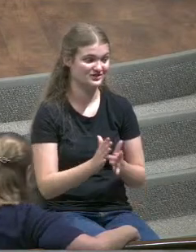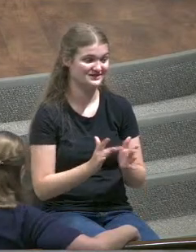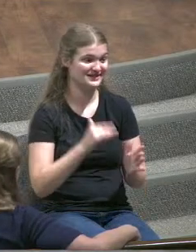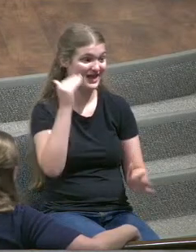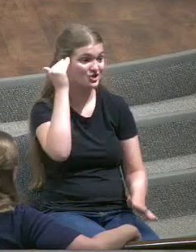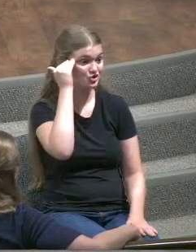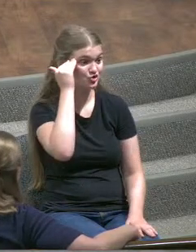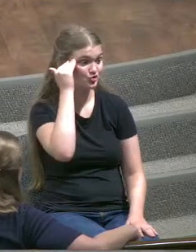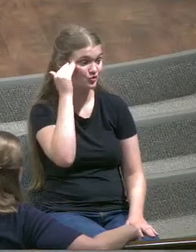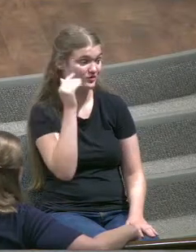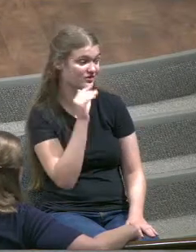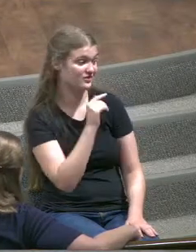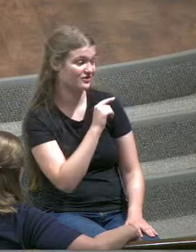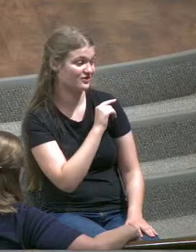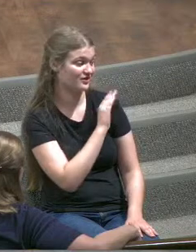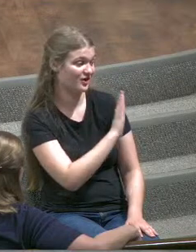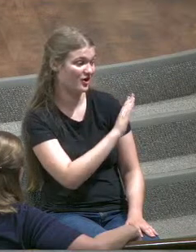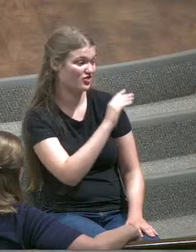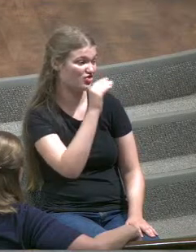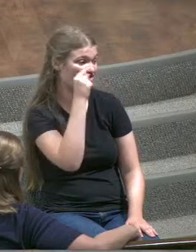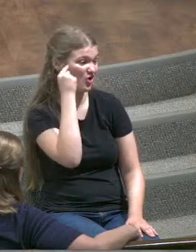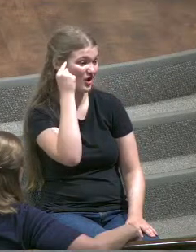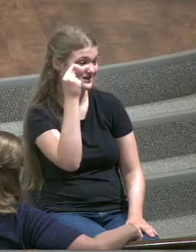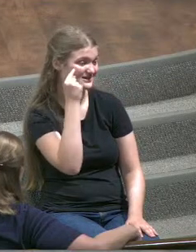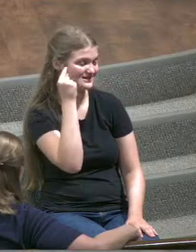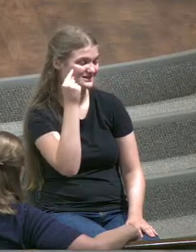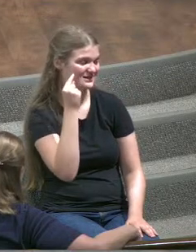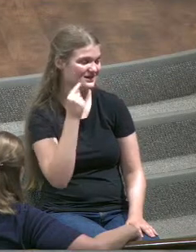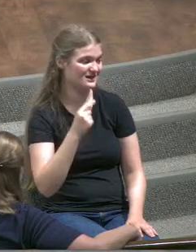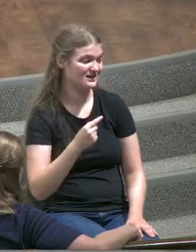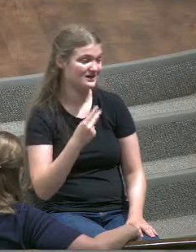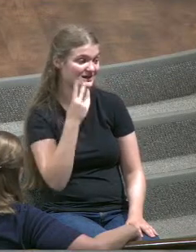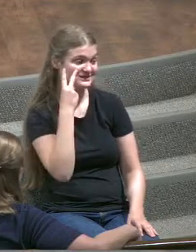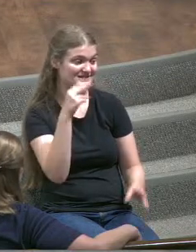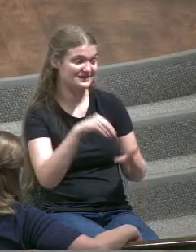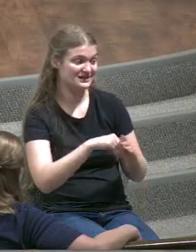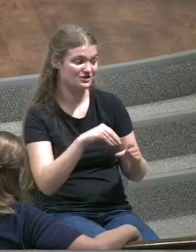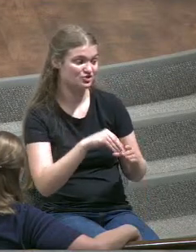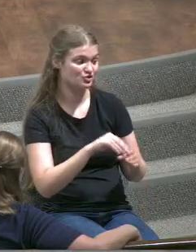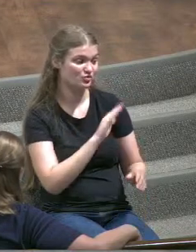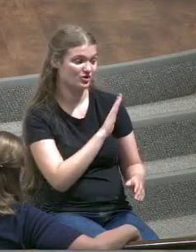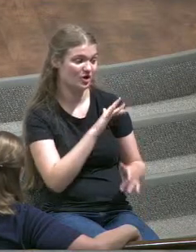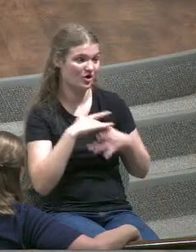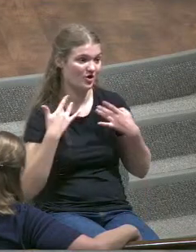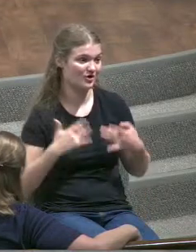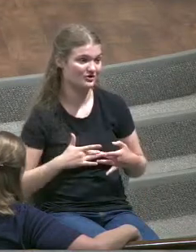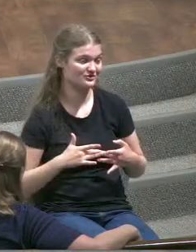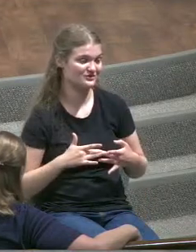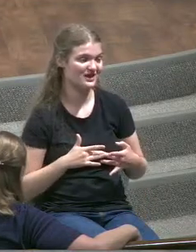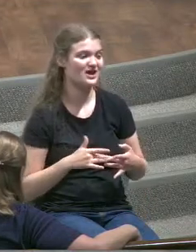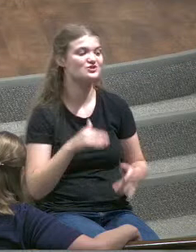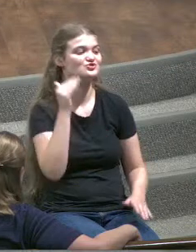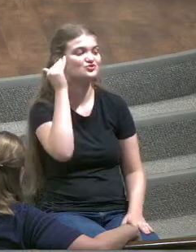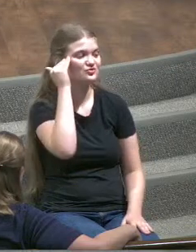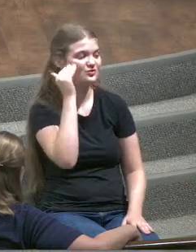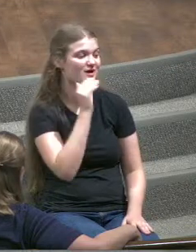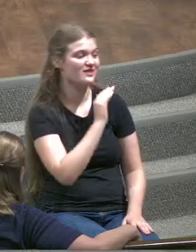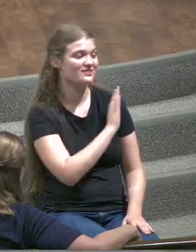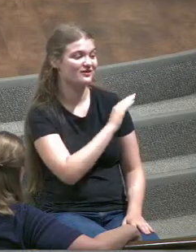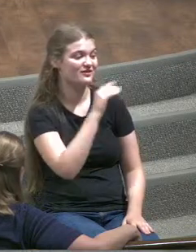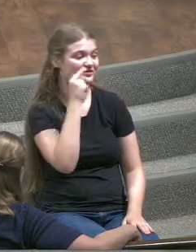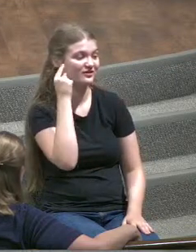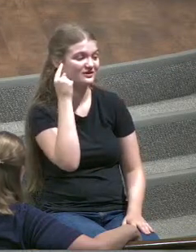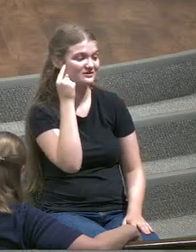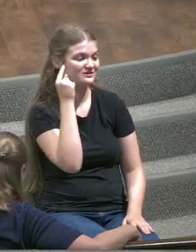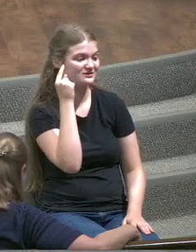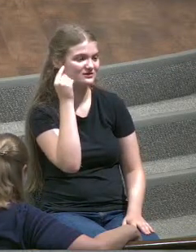thinking. He could see past the physical into their heart, into their spirit. He knew what they were thinking. And so